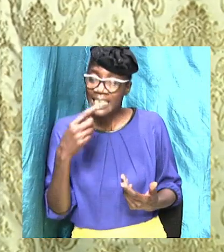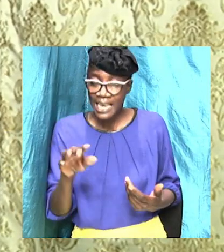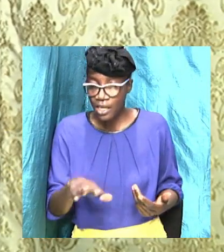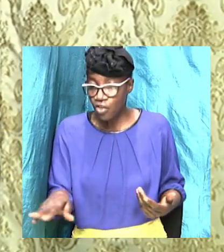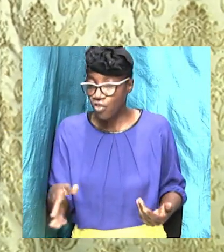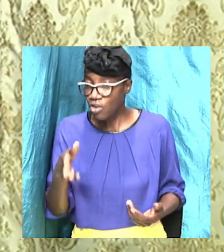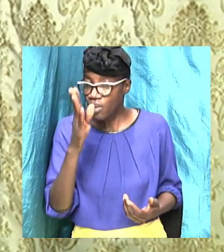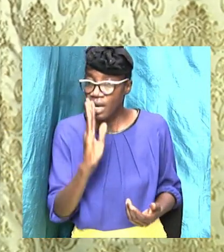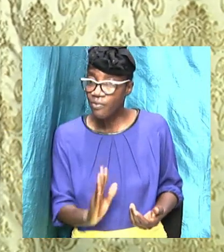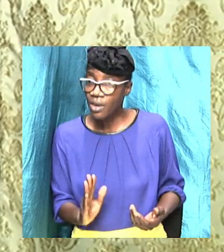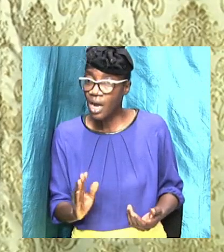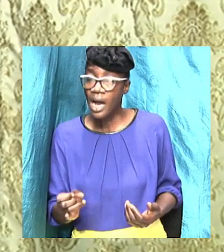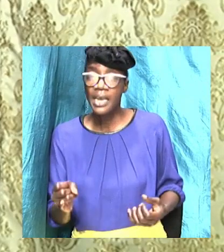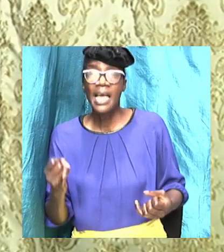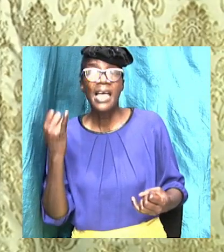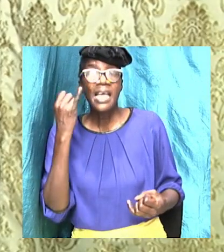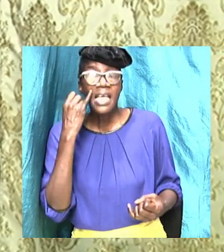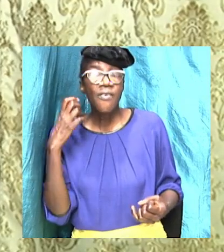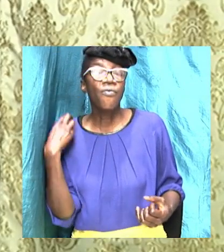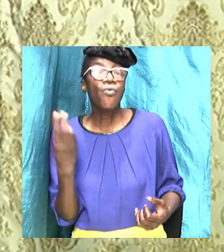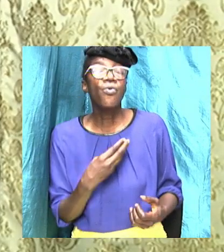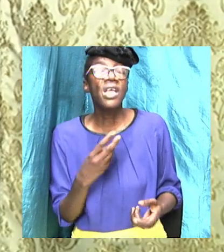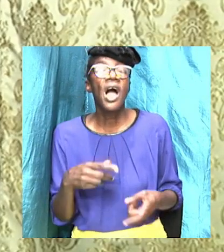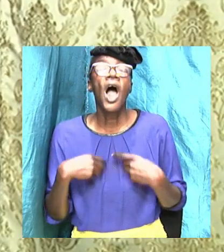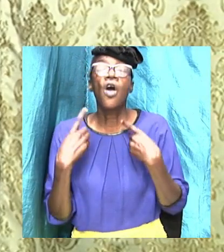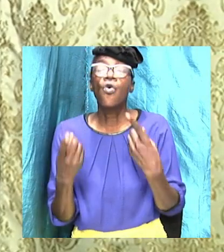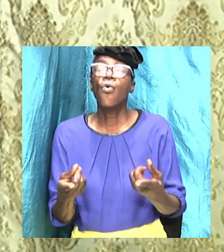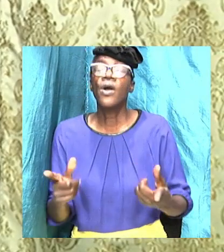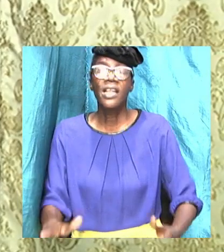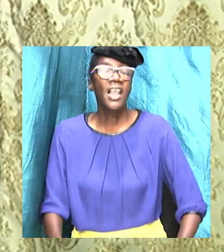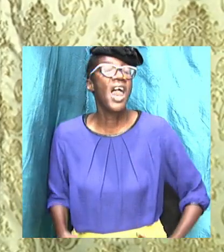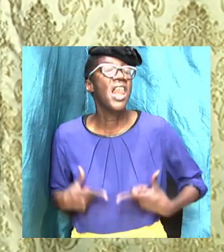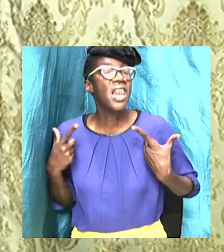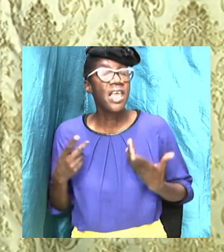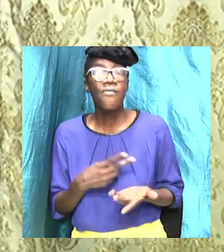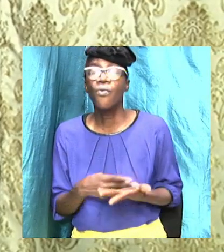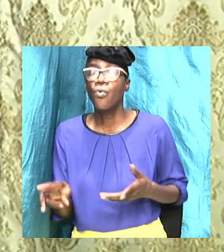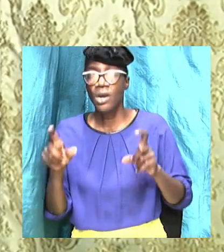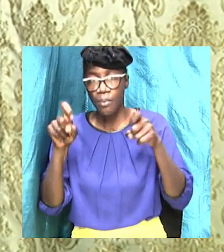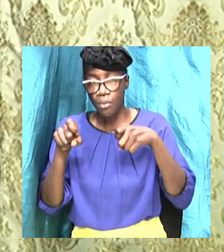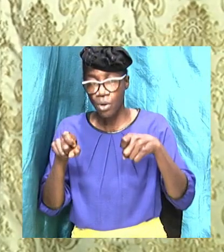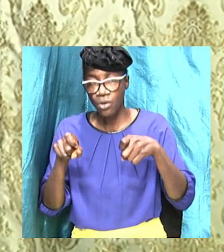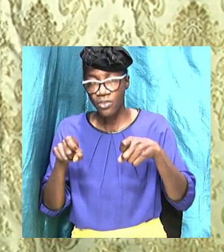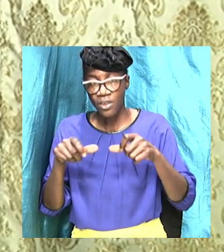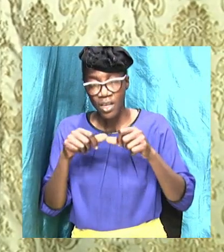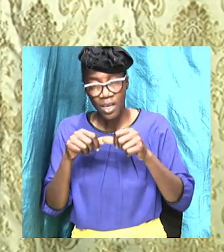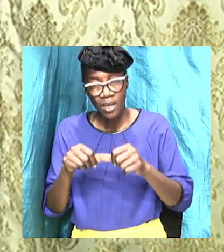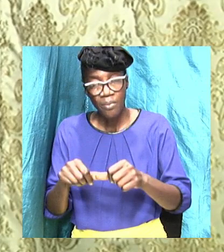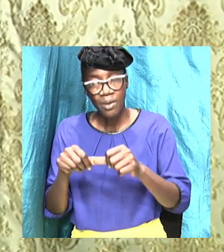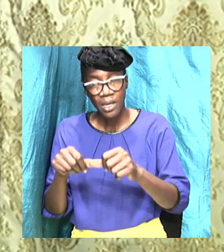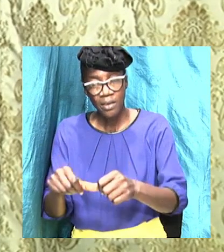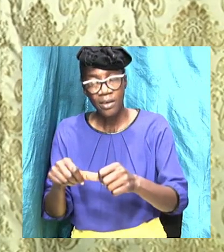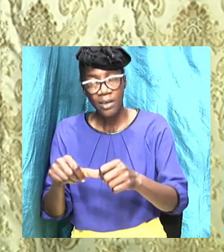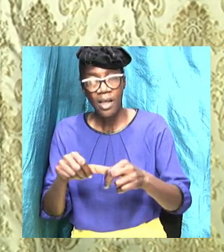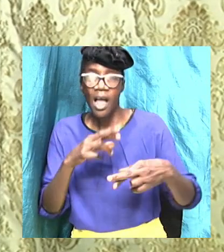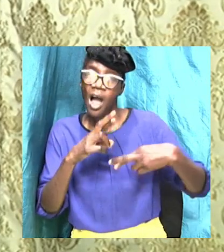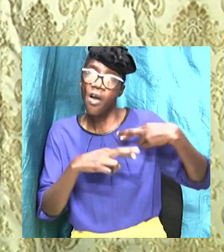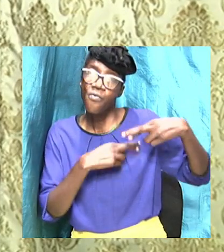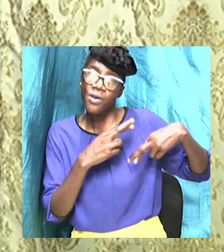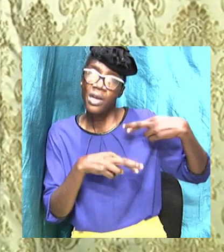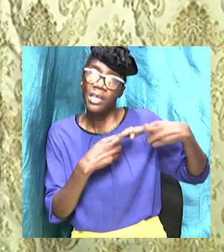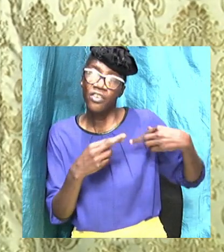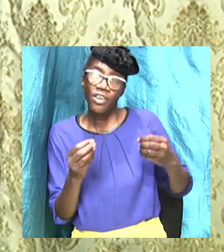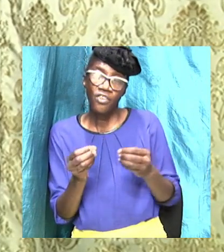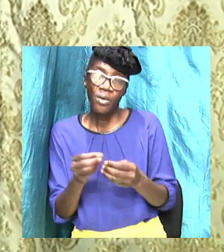tonight, amen, if we are going to live holy, we must maintain a relationship with